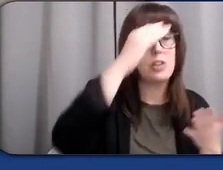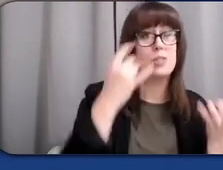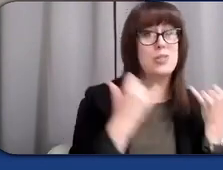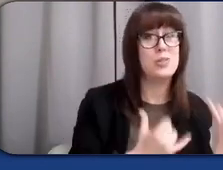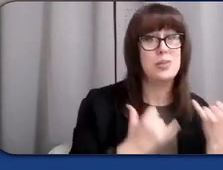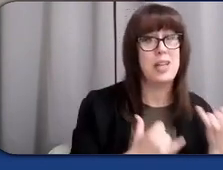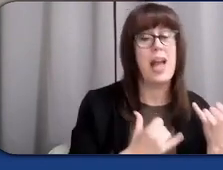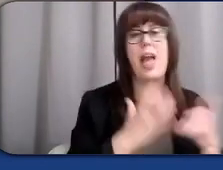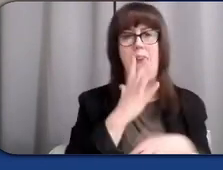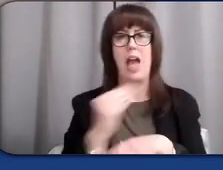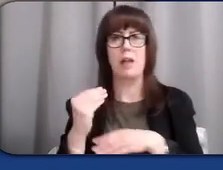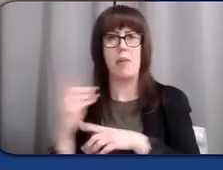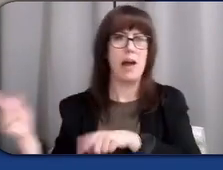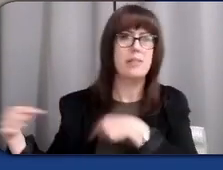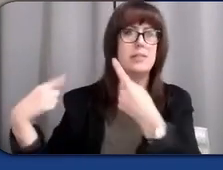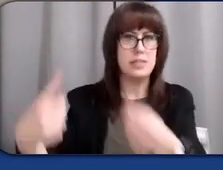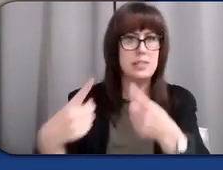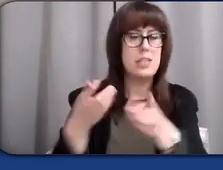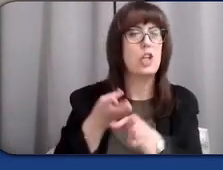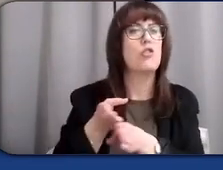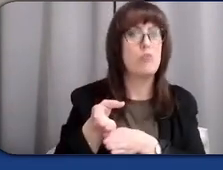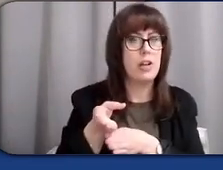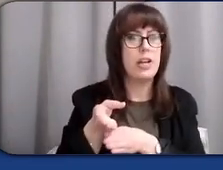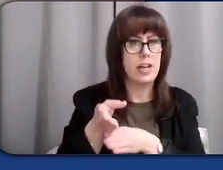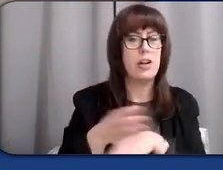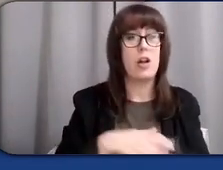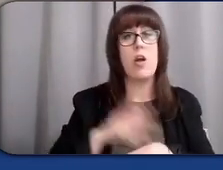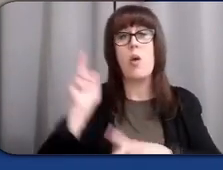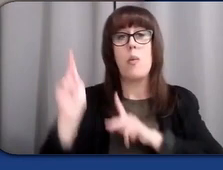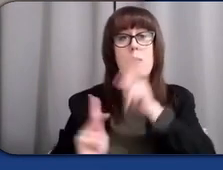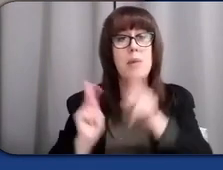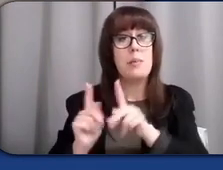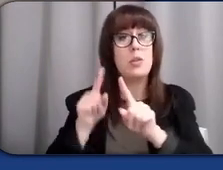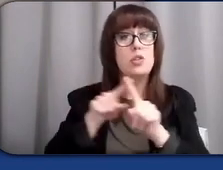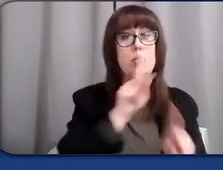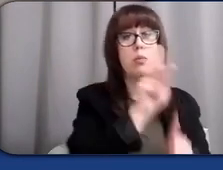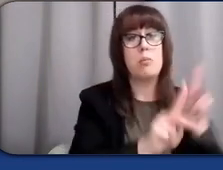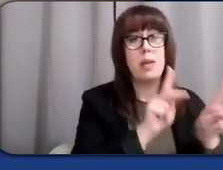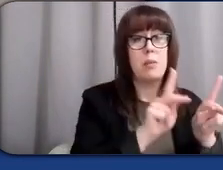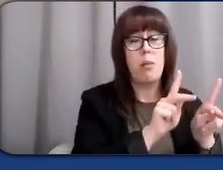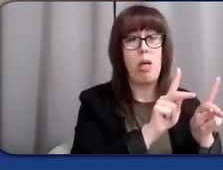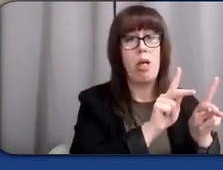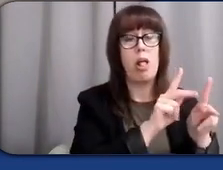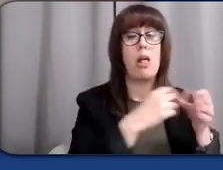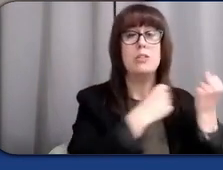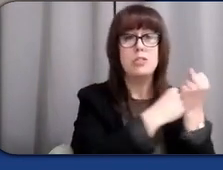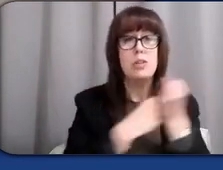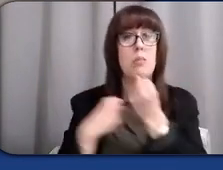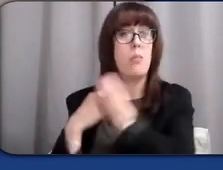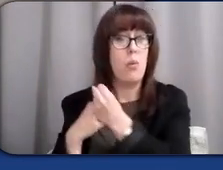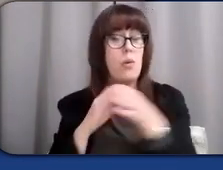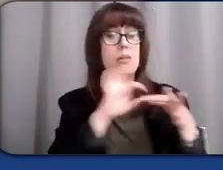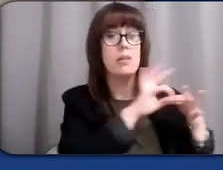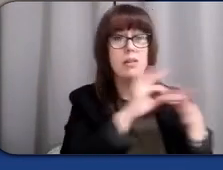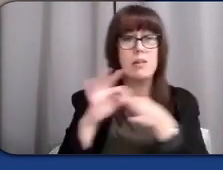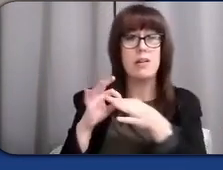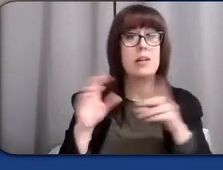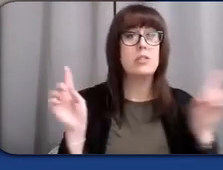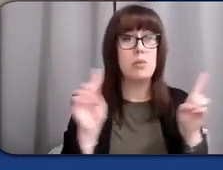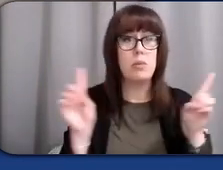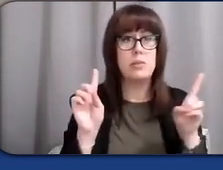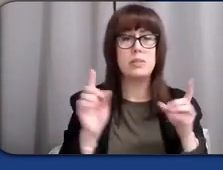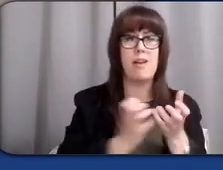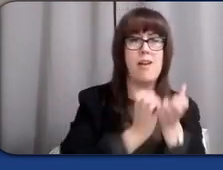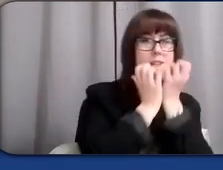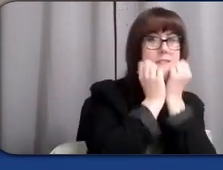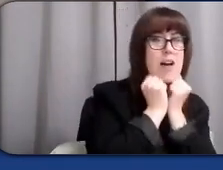a lifelong career as an American diplomat. And that is that people-to-people diplomacy is as valuable for America and